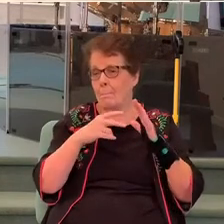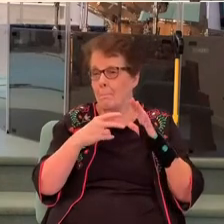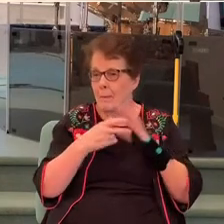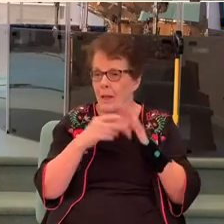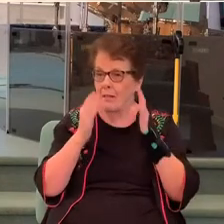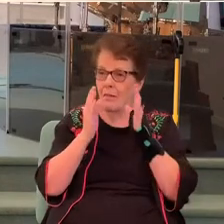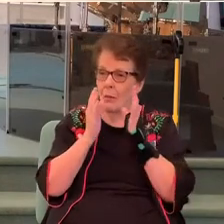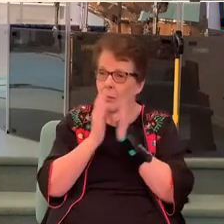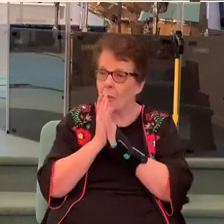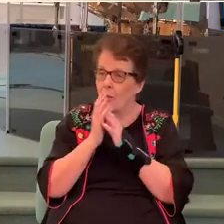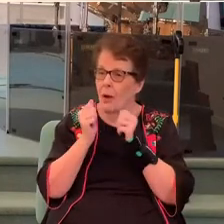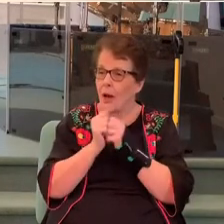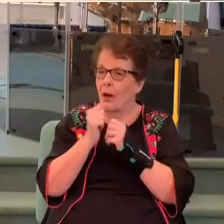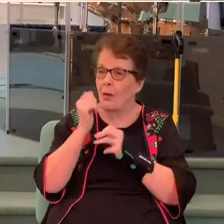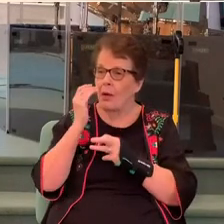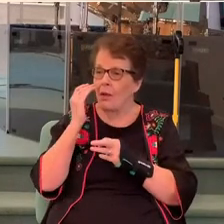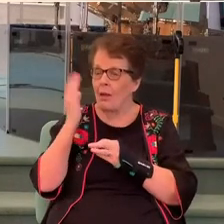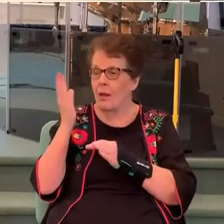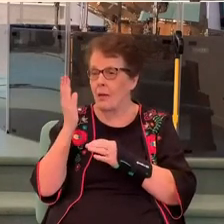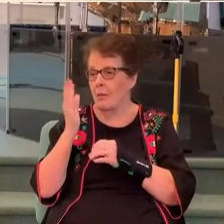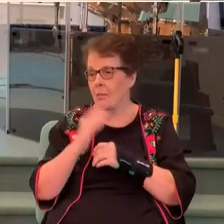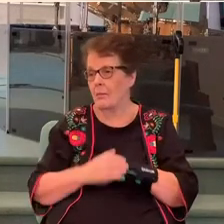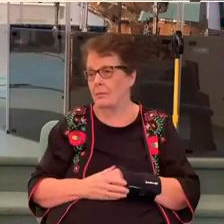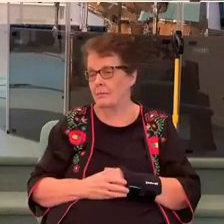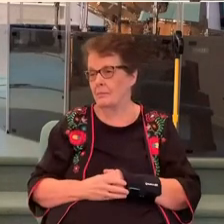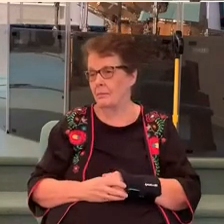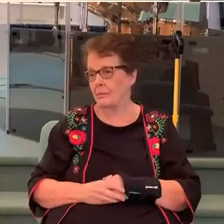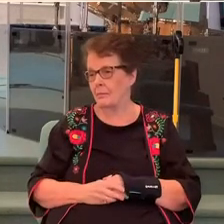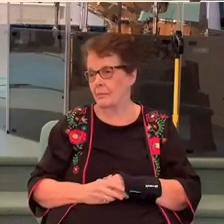And maybe we just don't pray fervently.